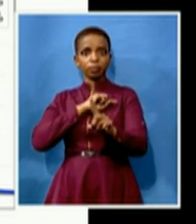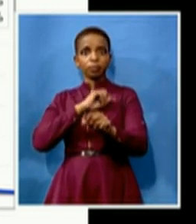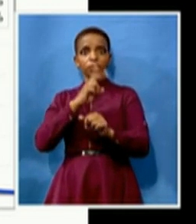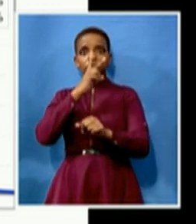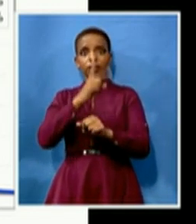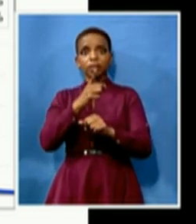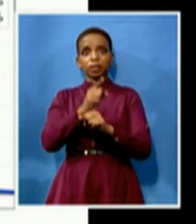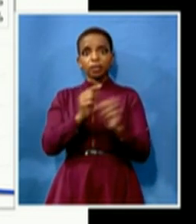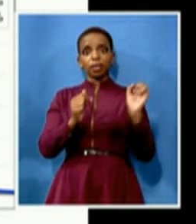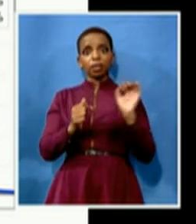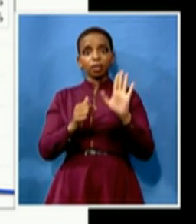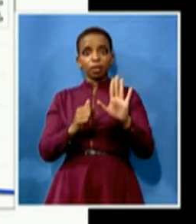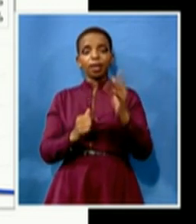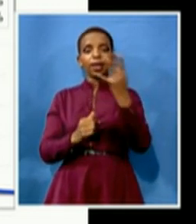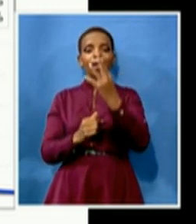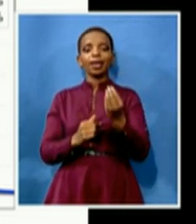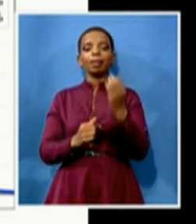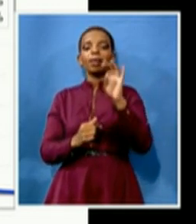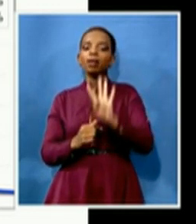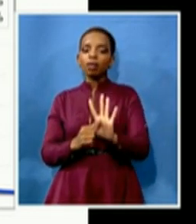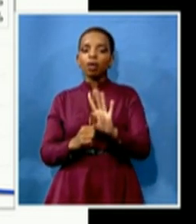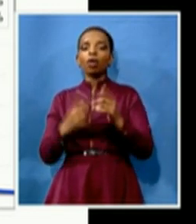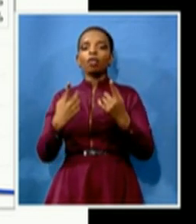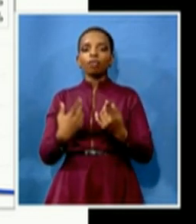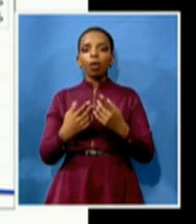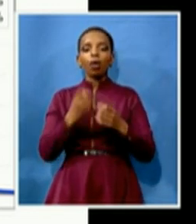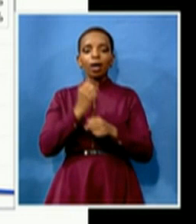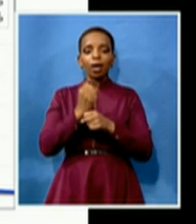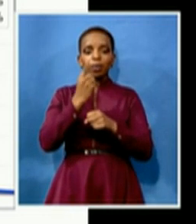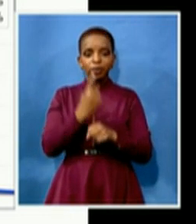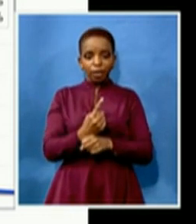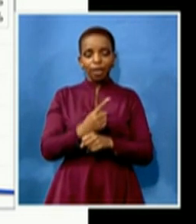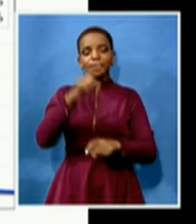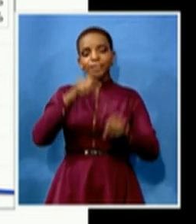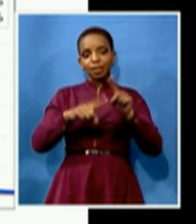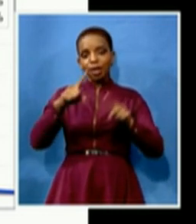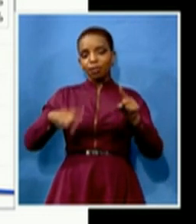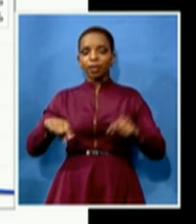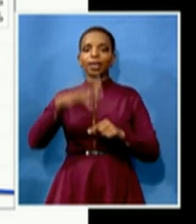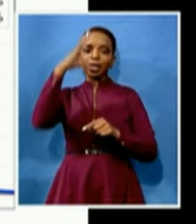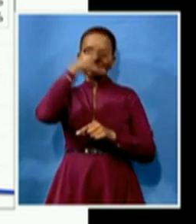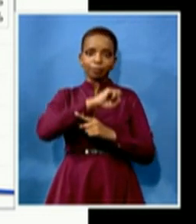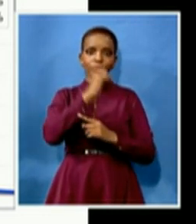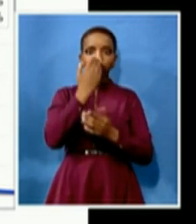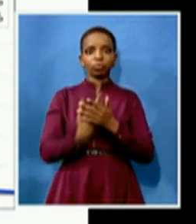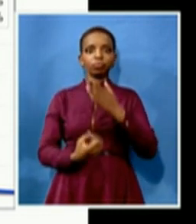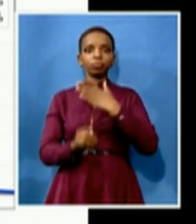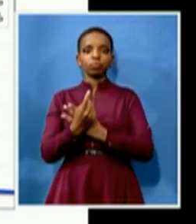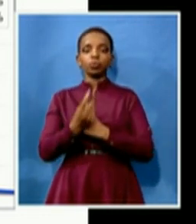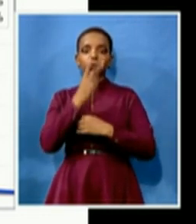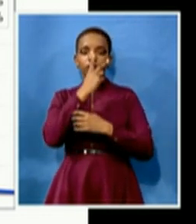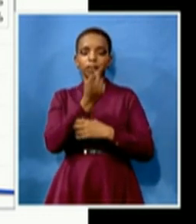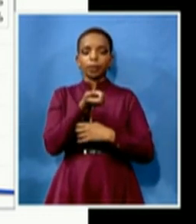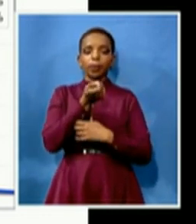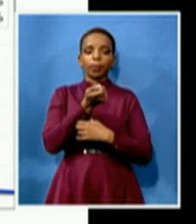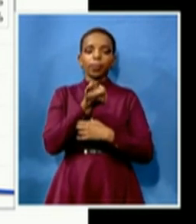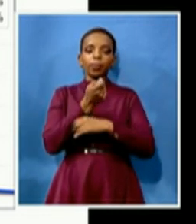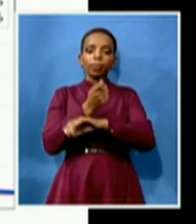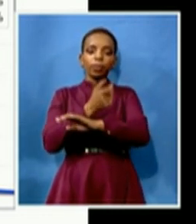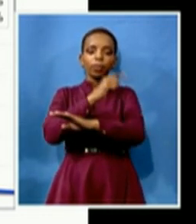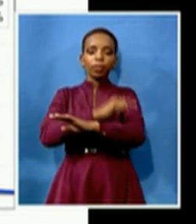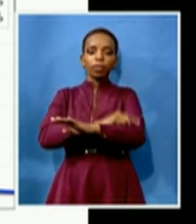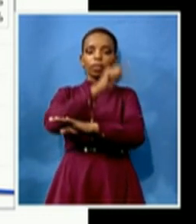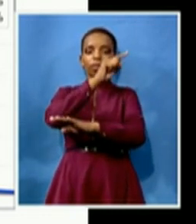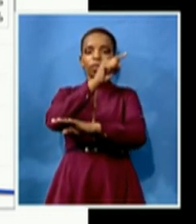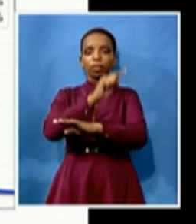Gauteng for different assumptions of small increases of social distancing or adherence to social